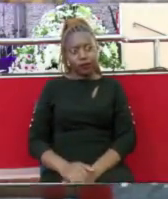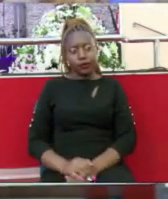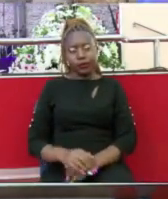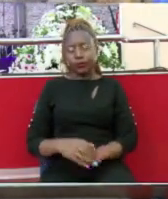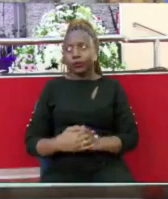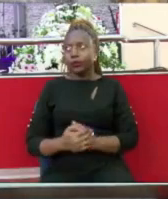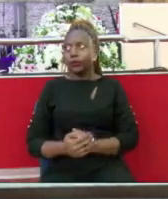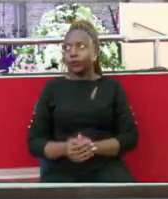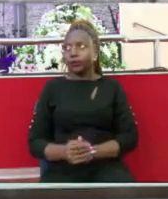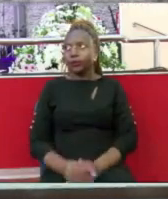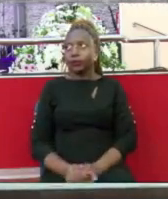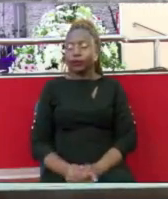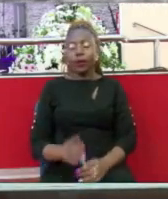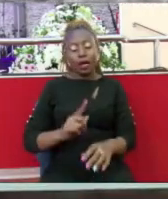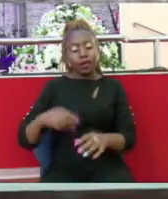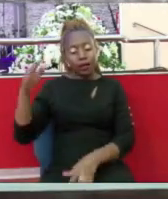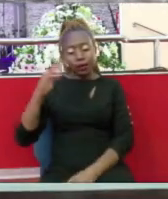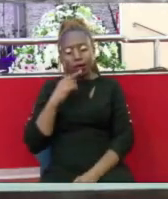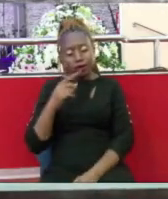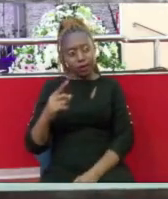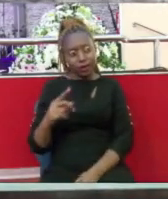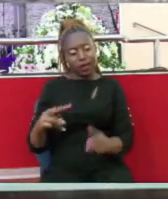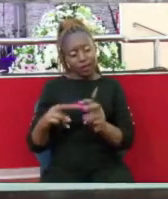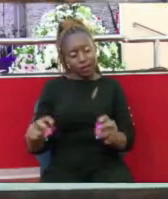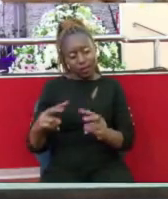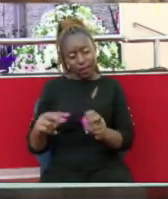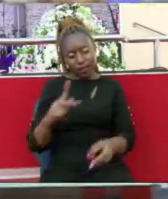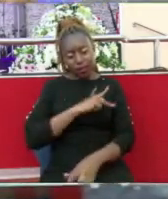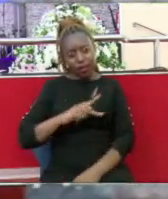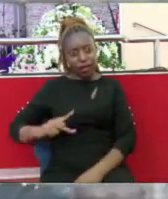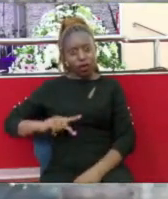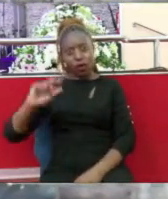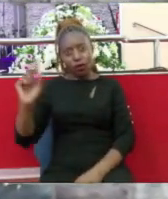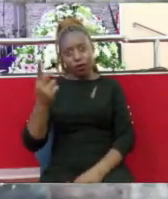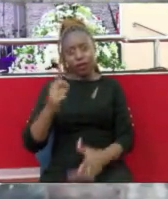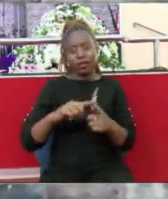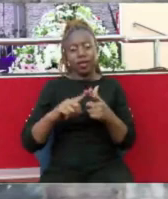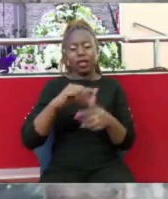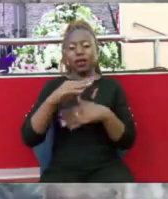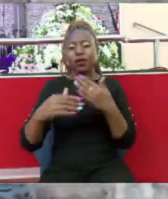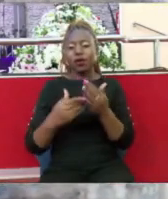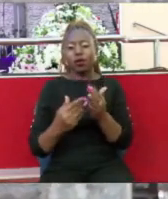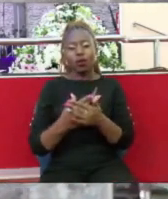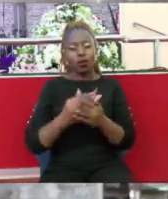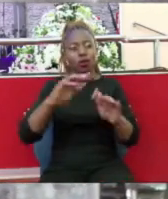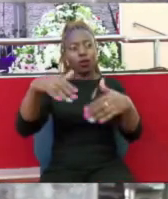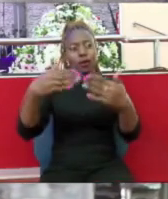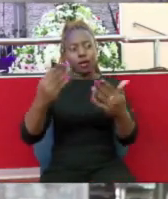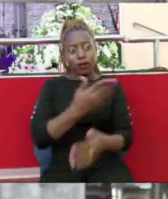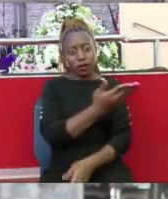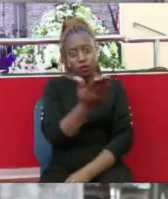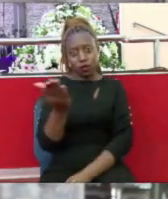kulingana utajiri wa mbinguni. When he tells you seek the kingdom first and all other things will be added unto you. Wakati anakuambia tafuta ufalme wa Mungu kwanza na mengine yote